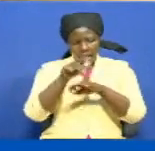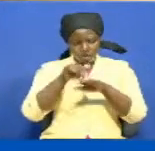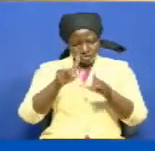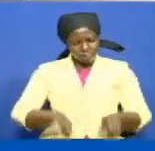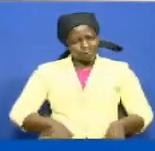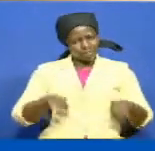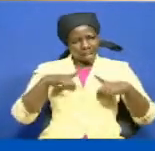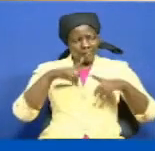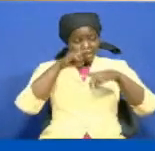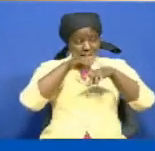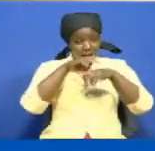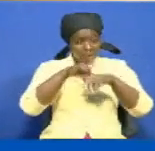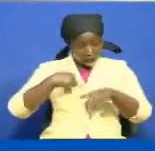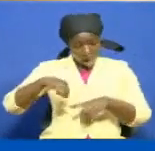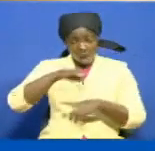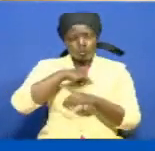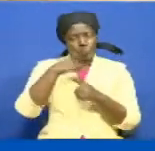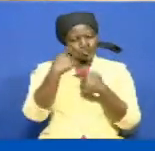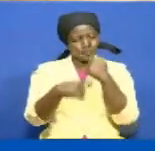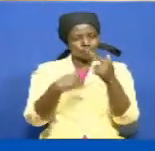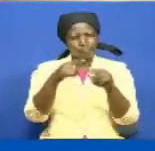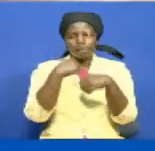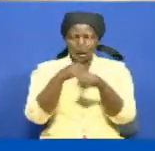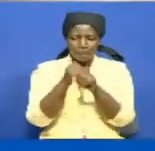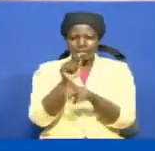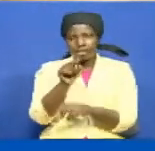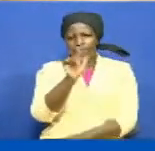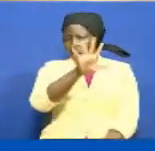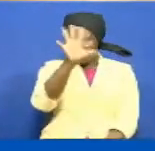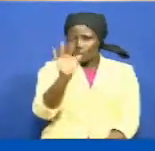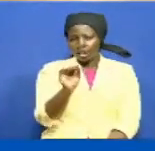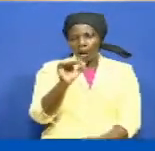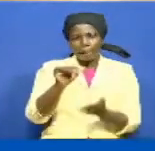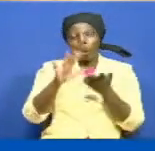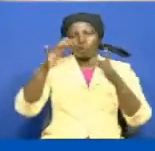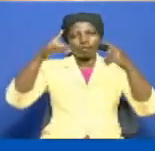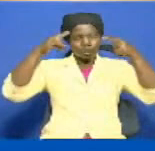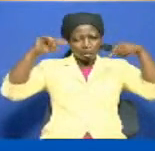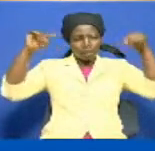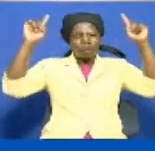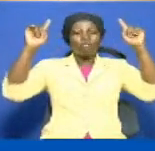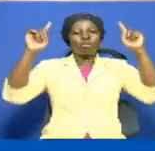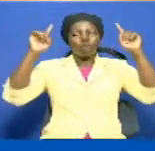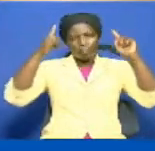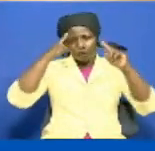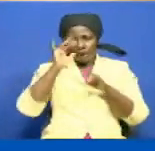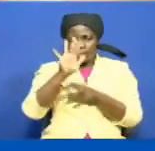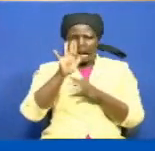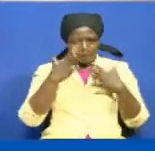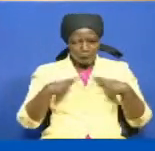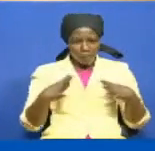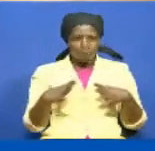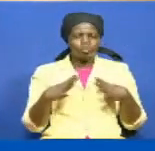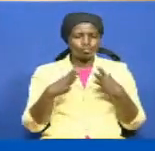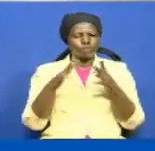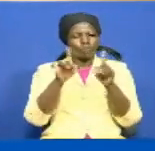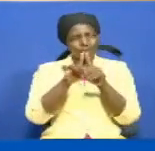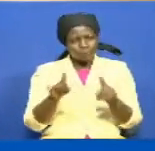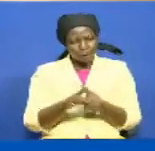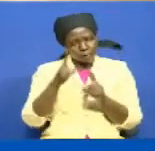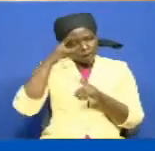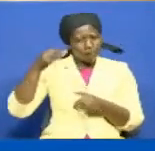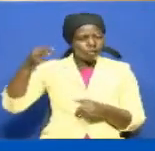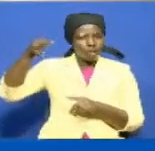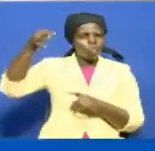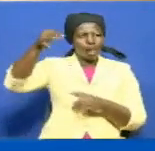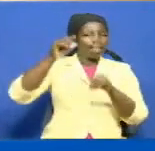continue to make this continent more prosperous for its people and for future